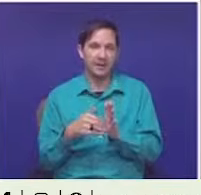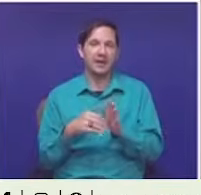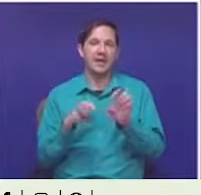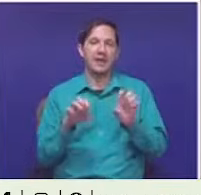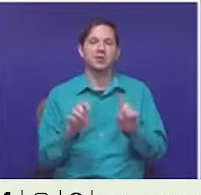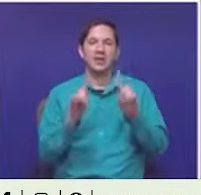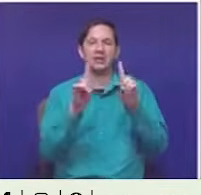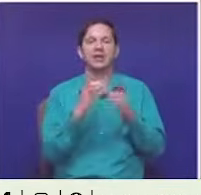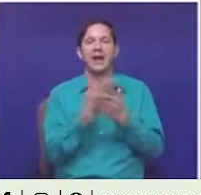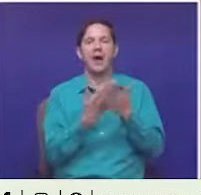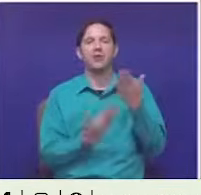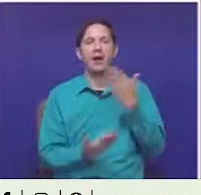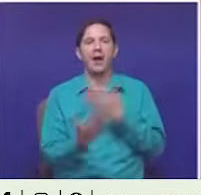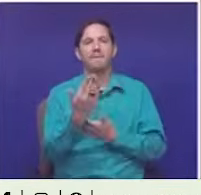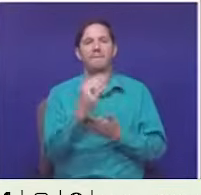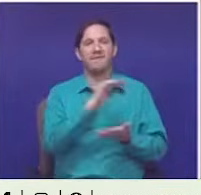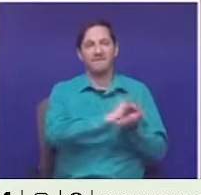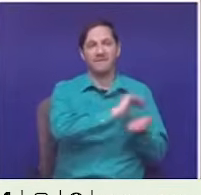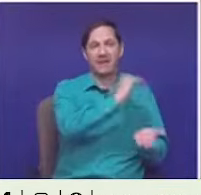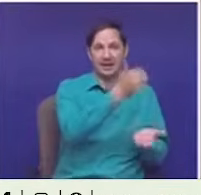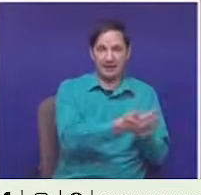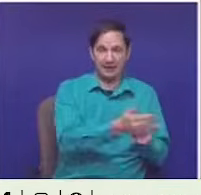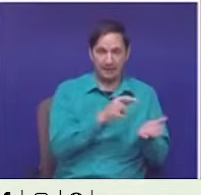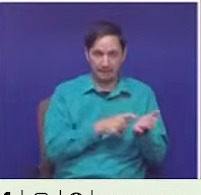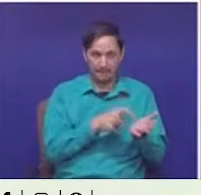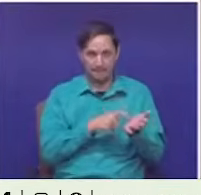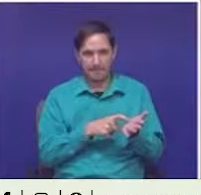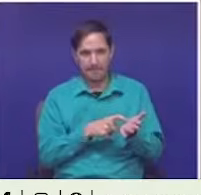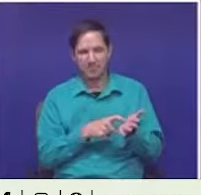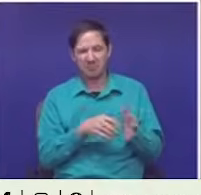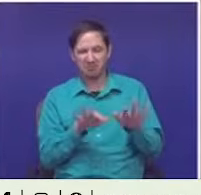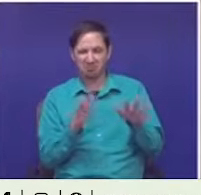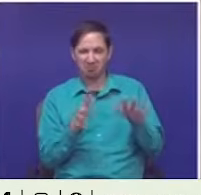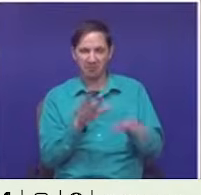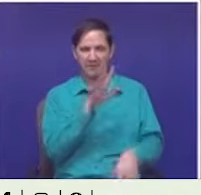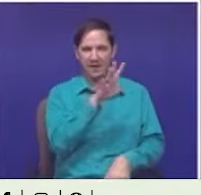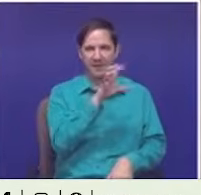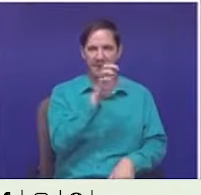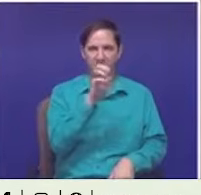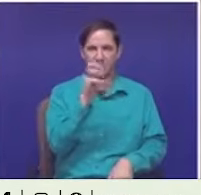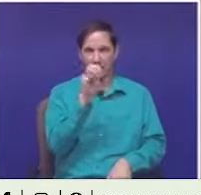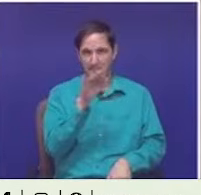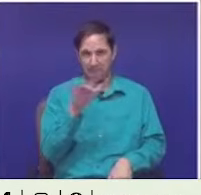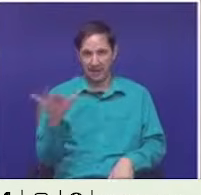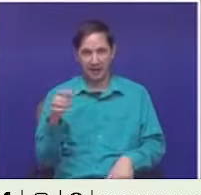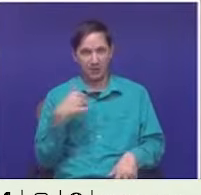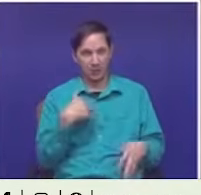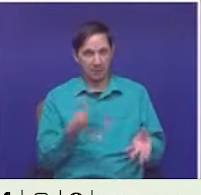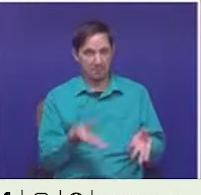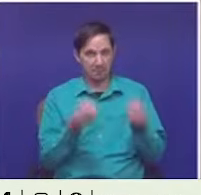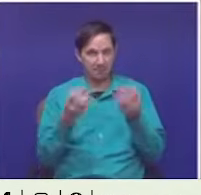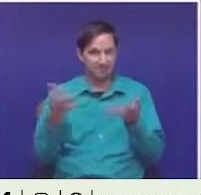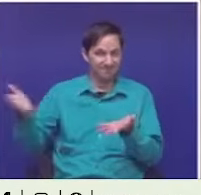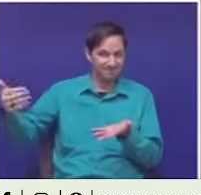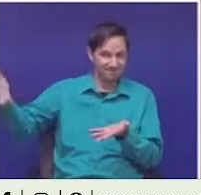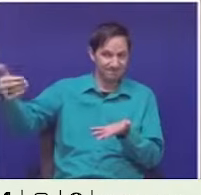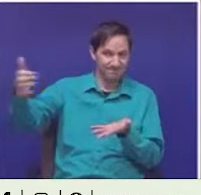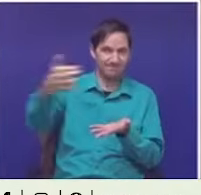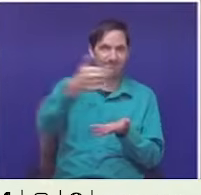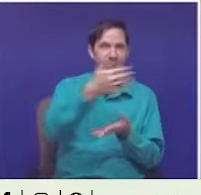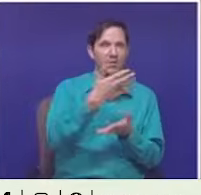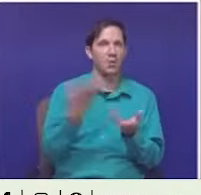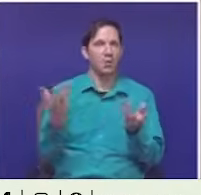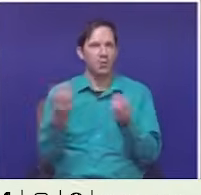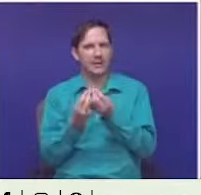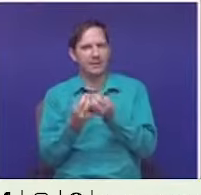Fund that we recently got into, which is about 500 million Rand which we've managed to raise with philanthropic partners who